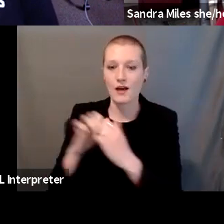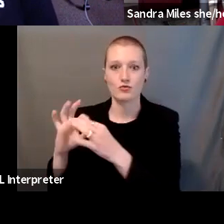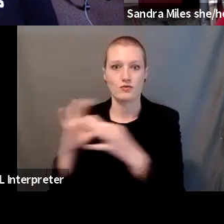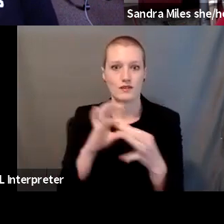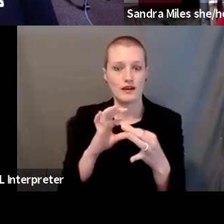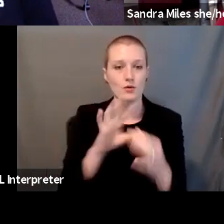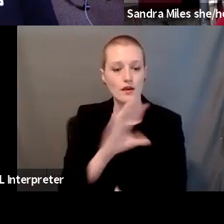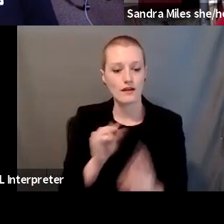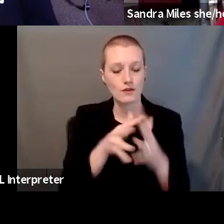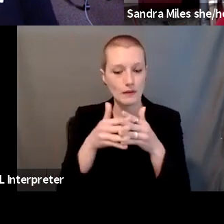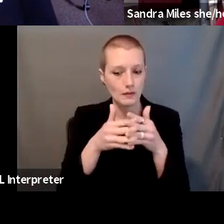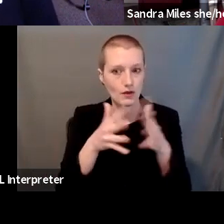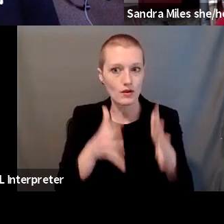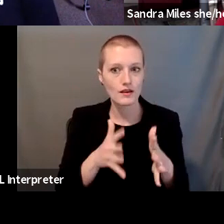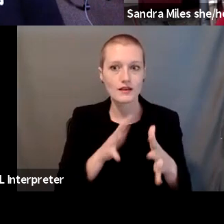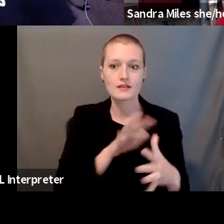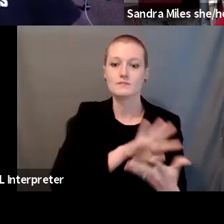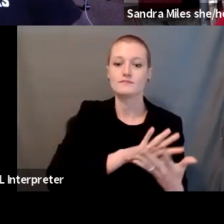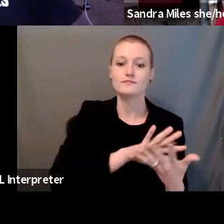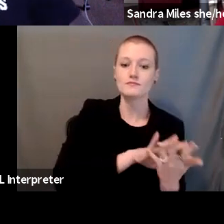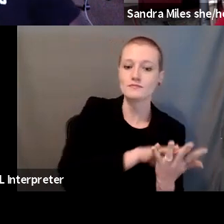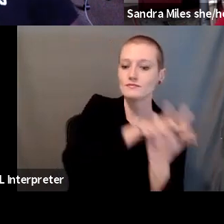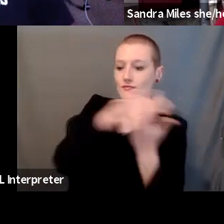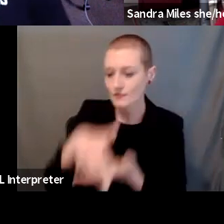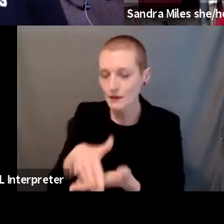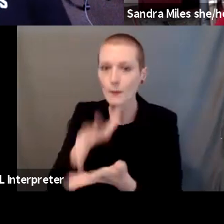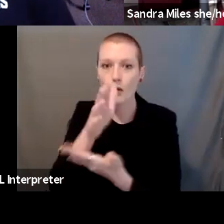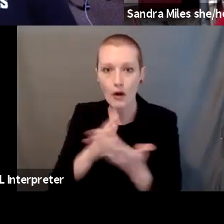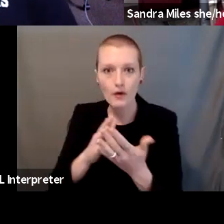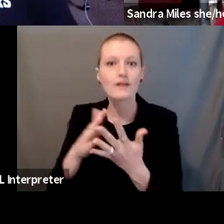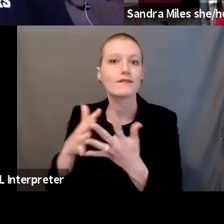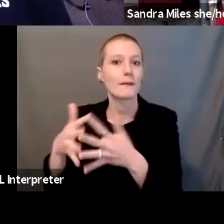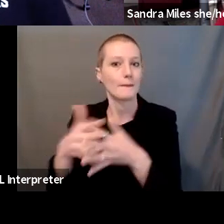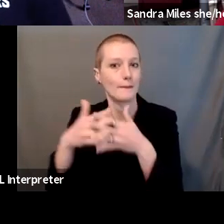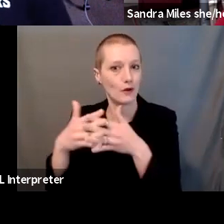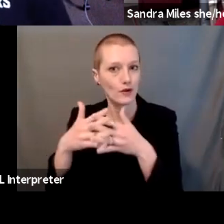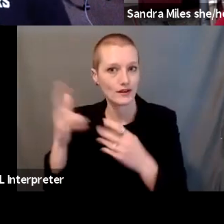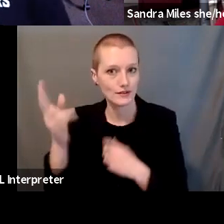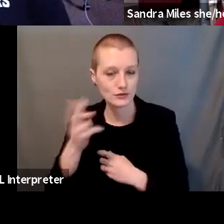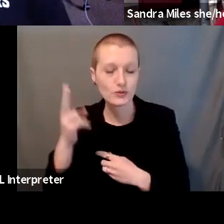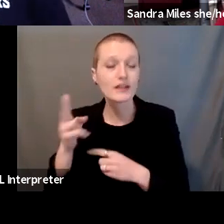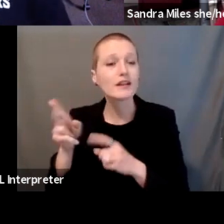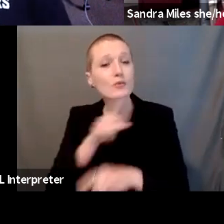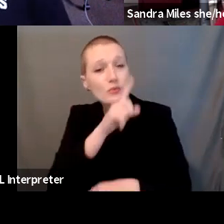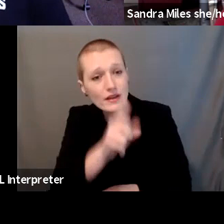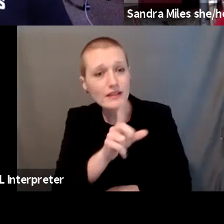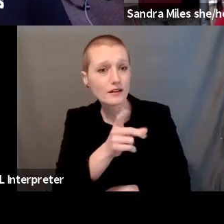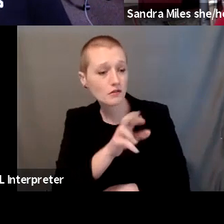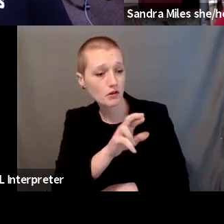African-Americans being a part of American history or being really, as you said, Dr. Rivera, we